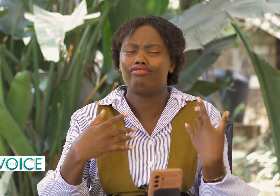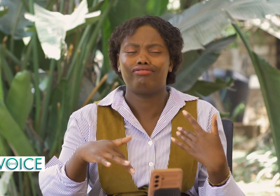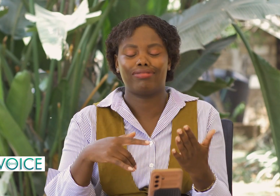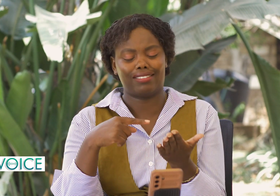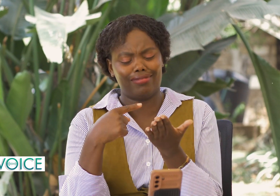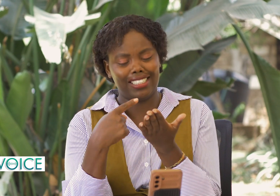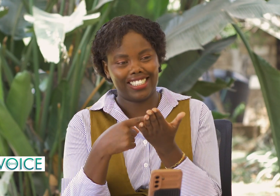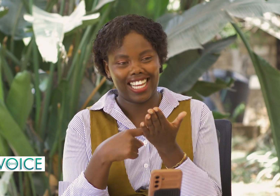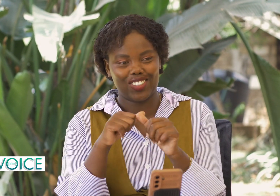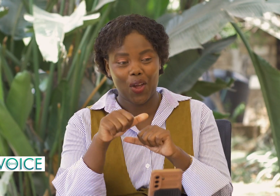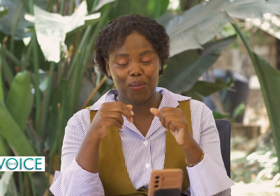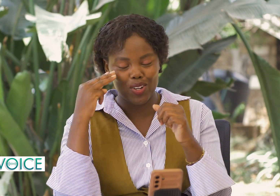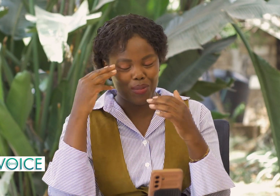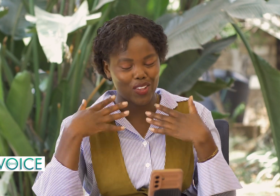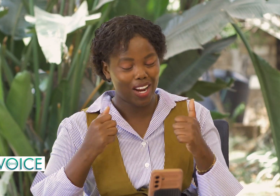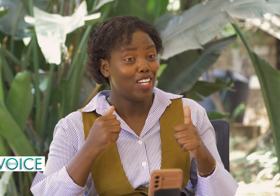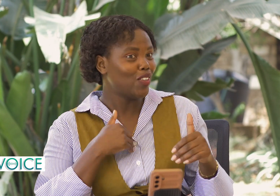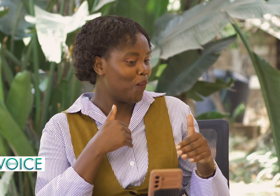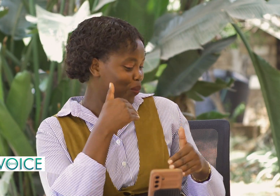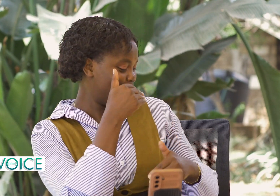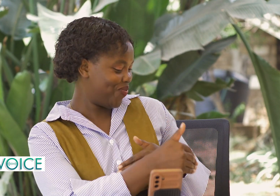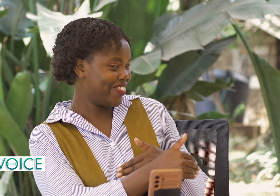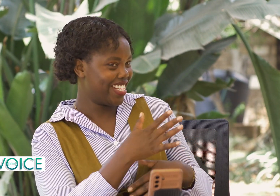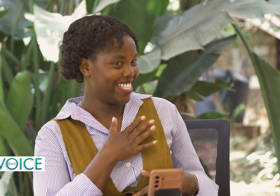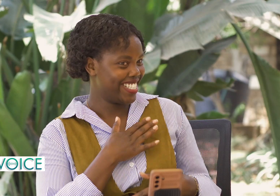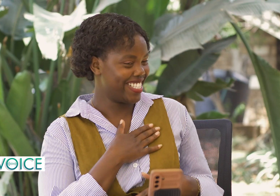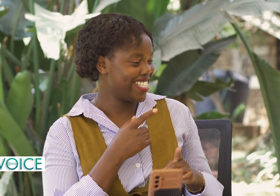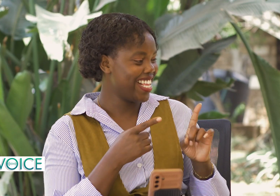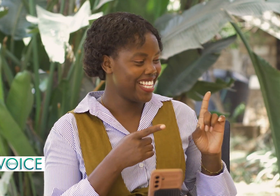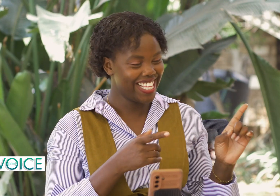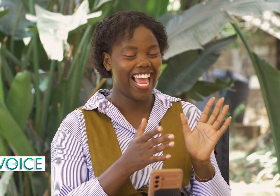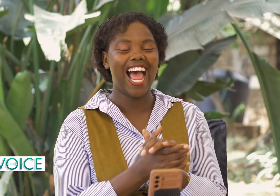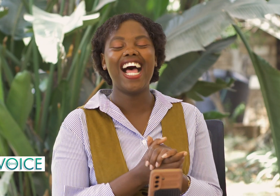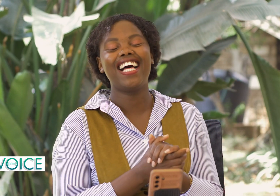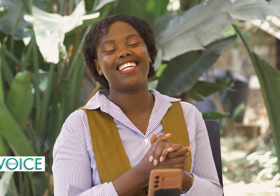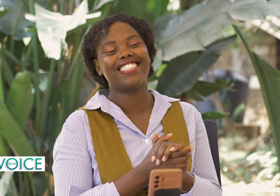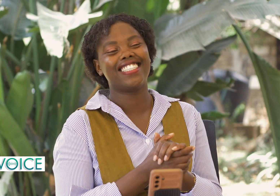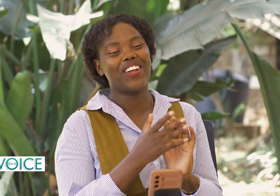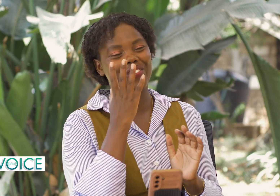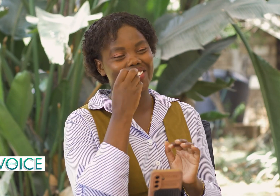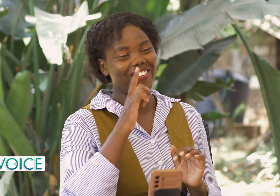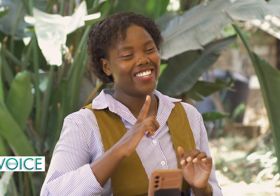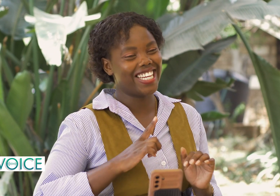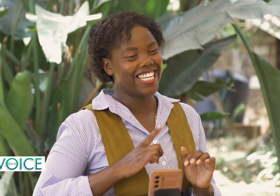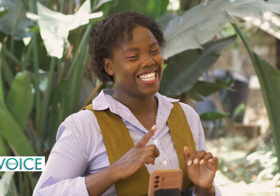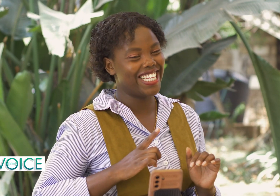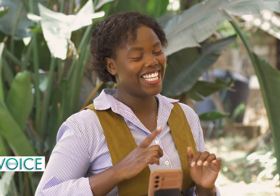So I'm very interested in this discussion. So I'll move to the lady on my